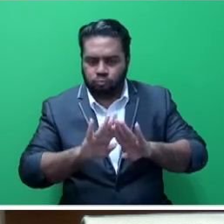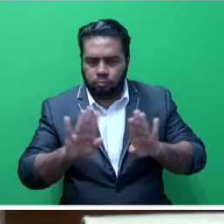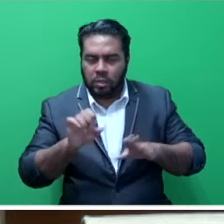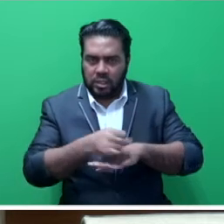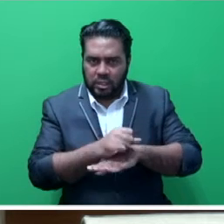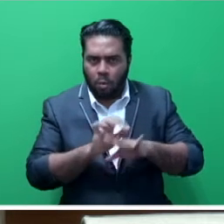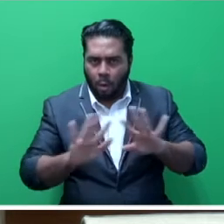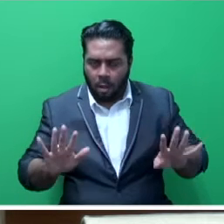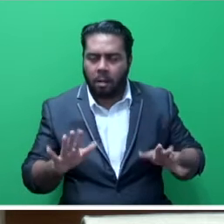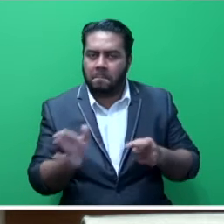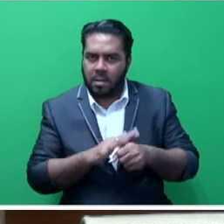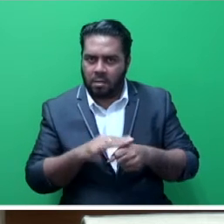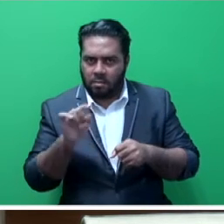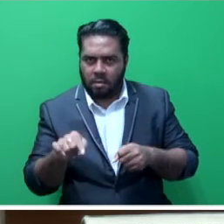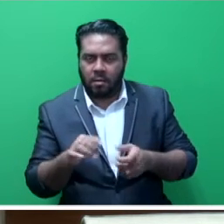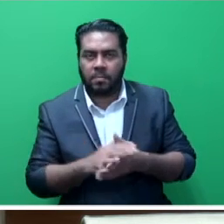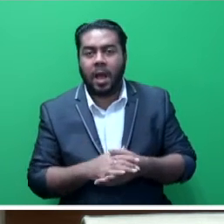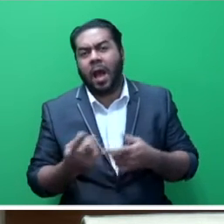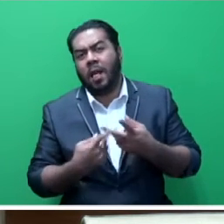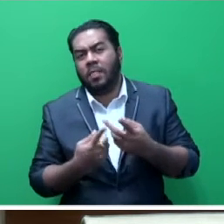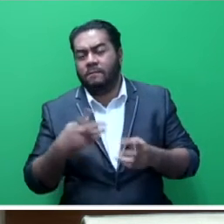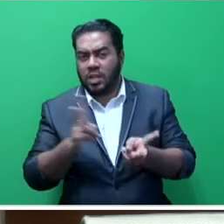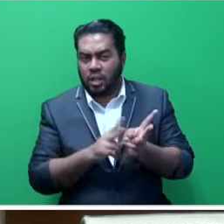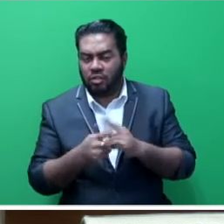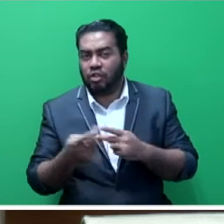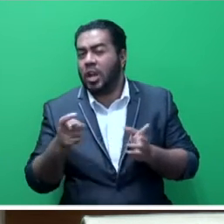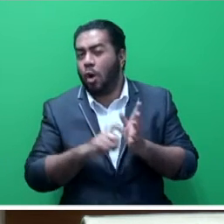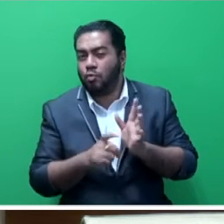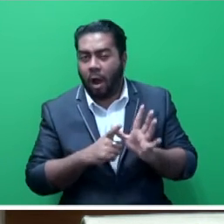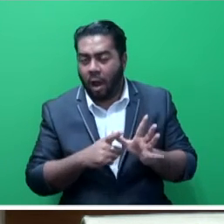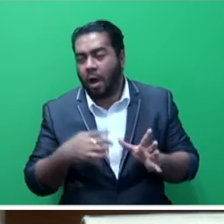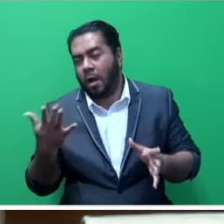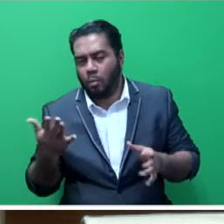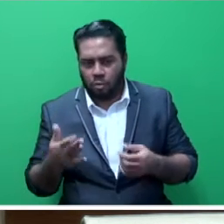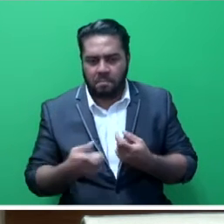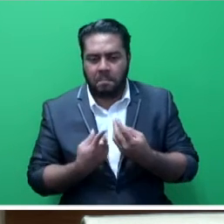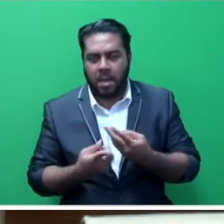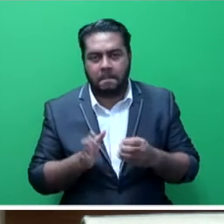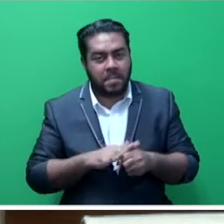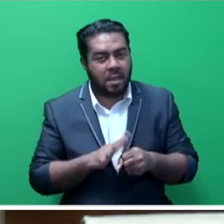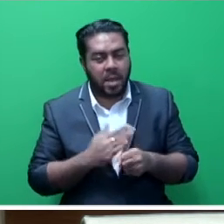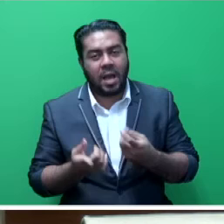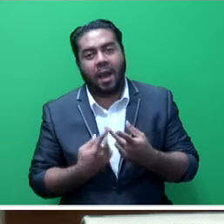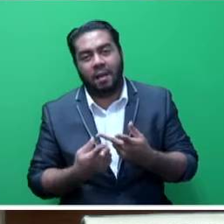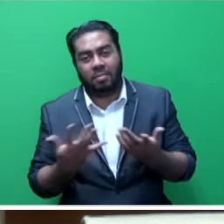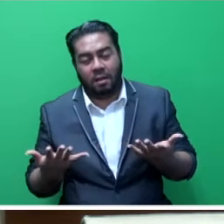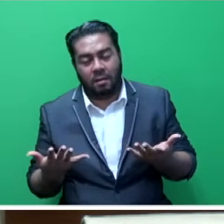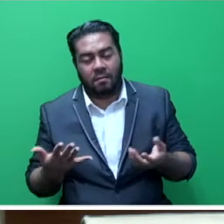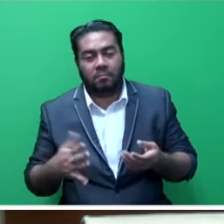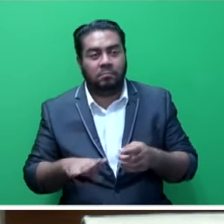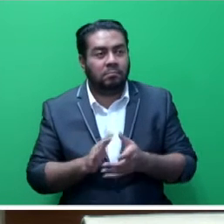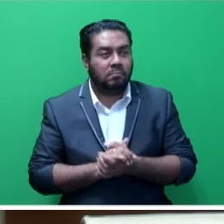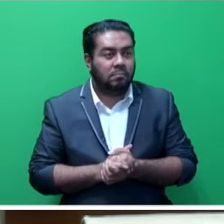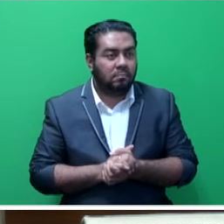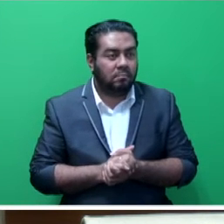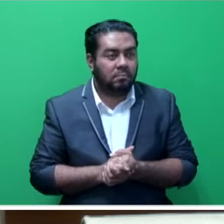village in Ra, 100 meters of seawall was constructed, just completed about a month ago.